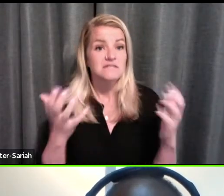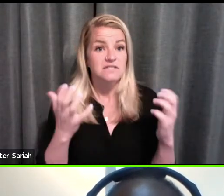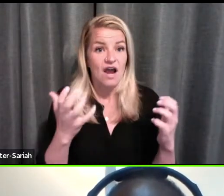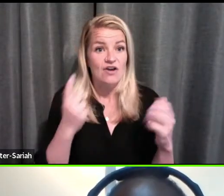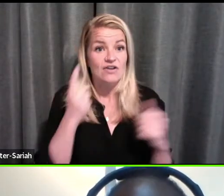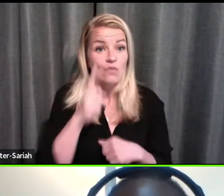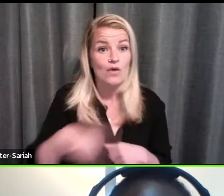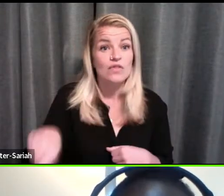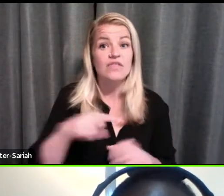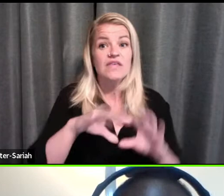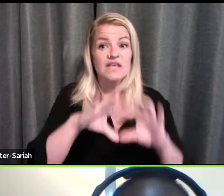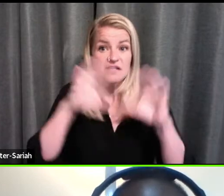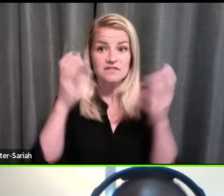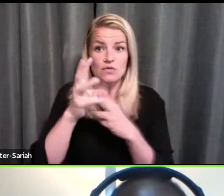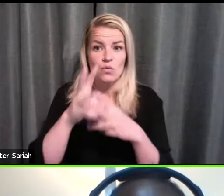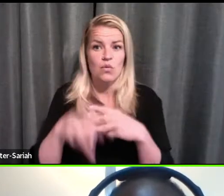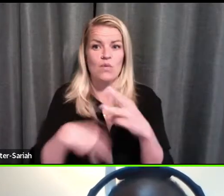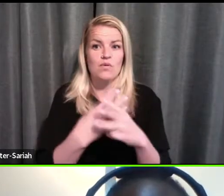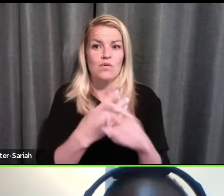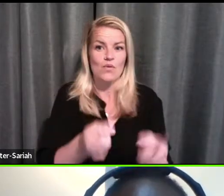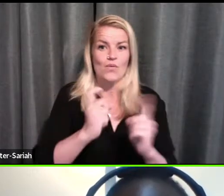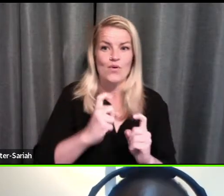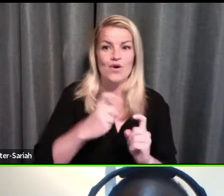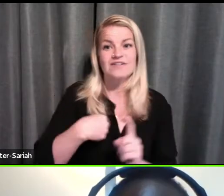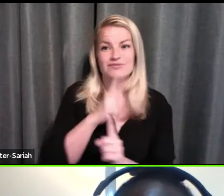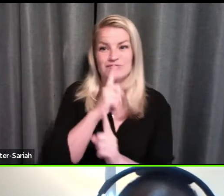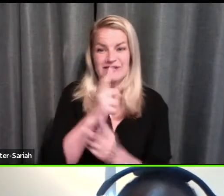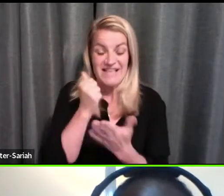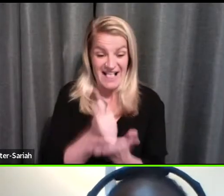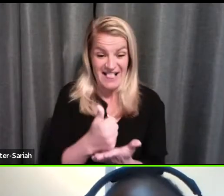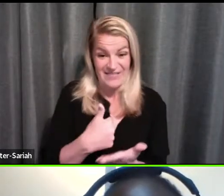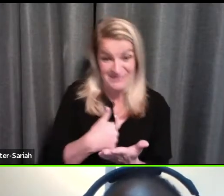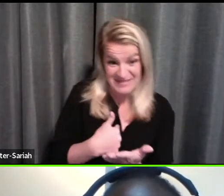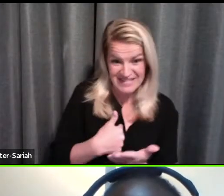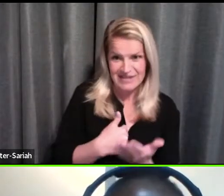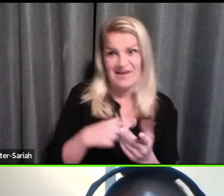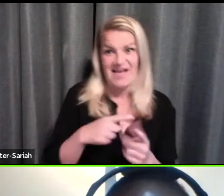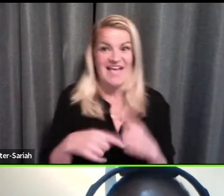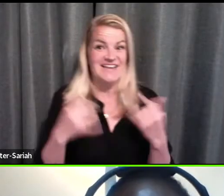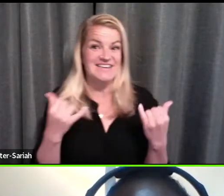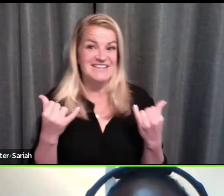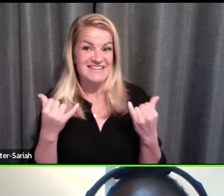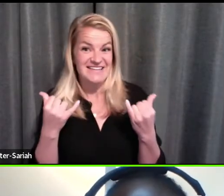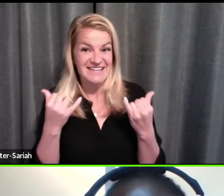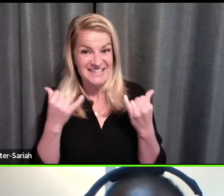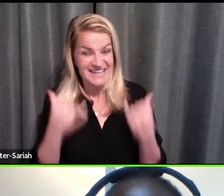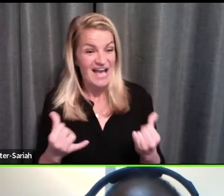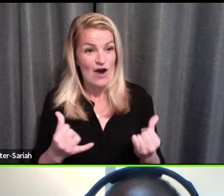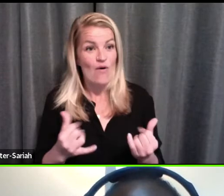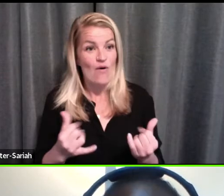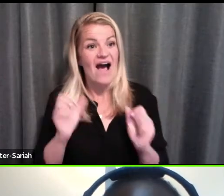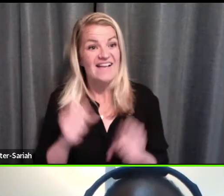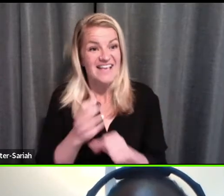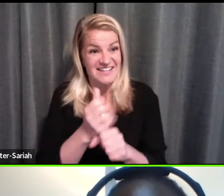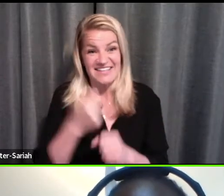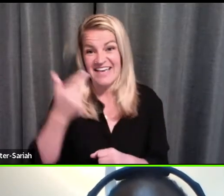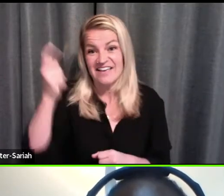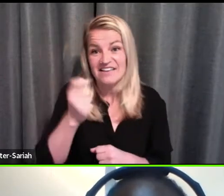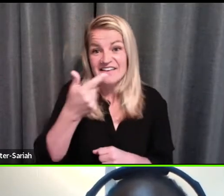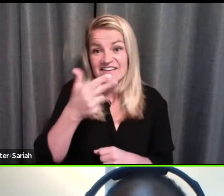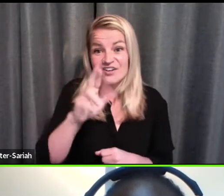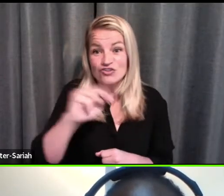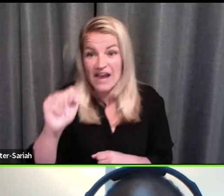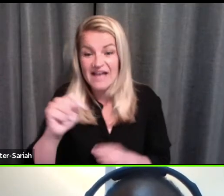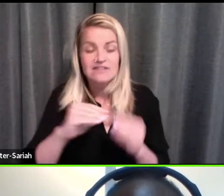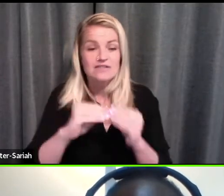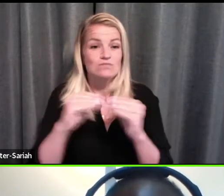global award to open doors for me that hopefully from now I'll get grants, financial support and